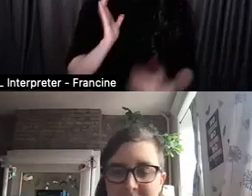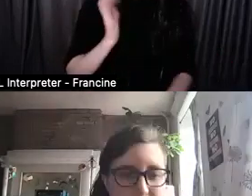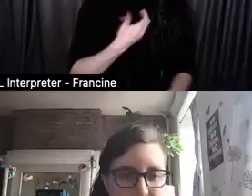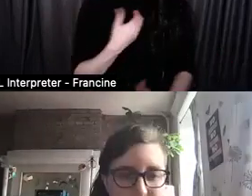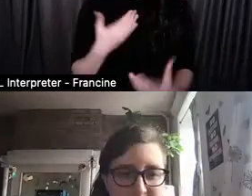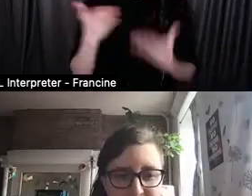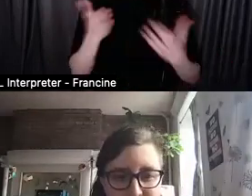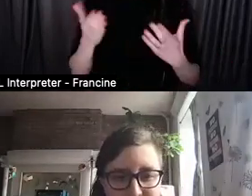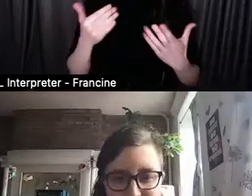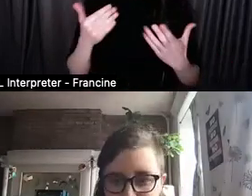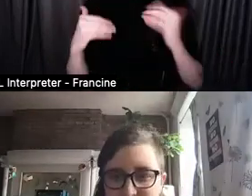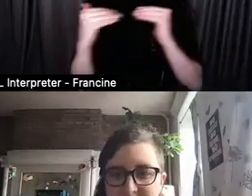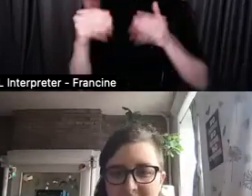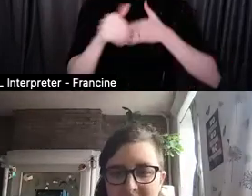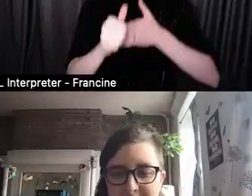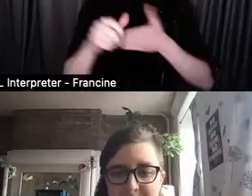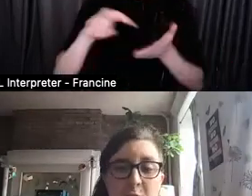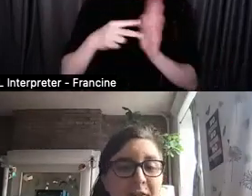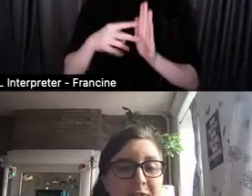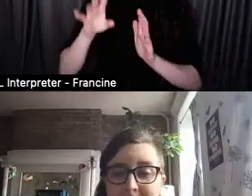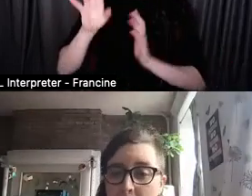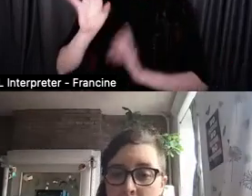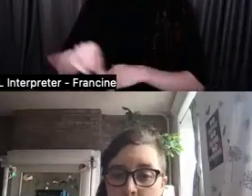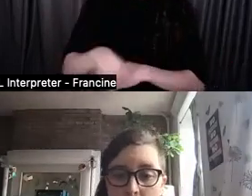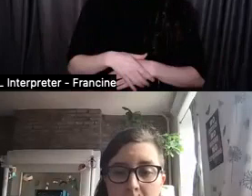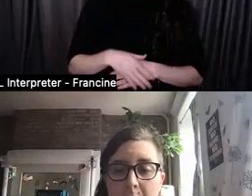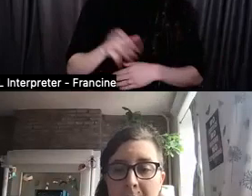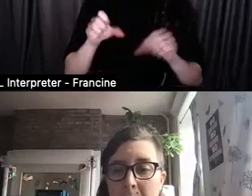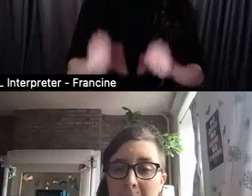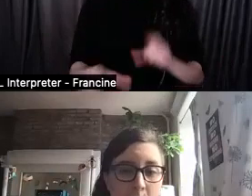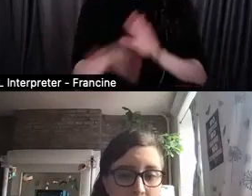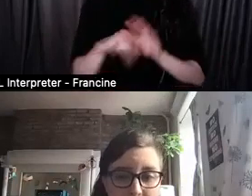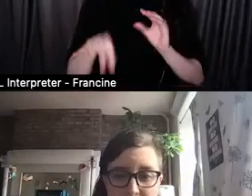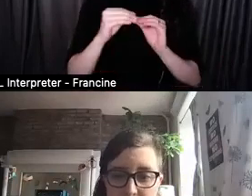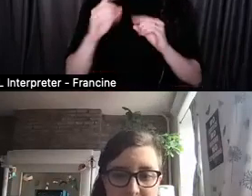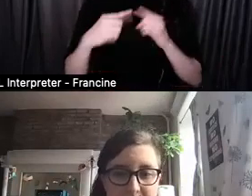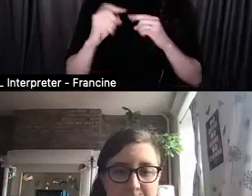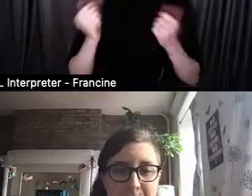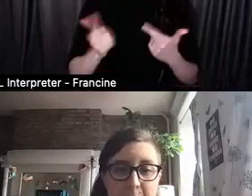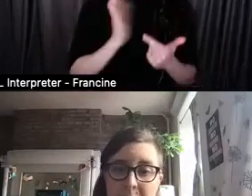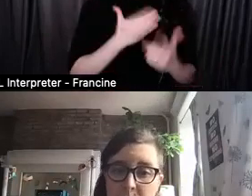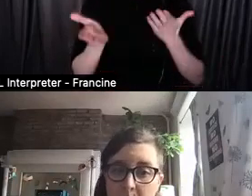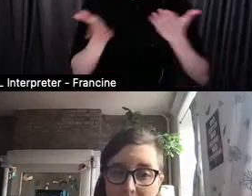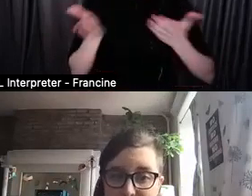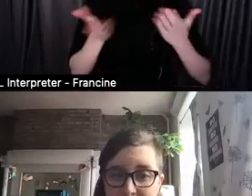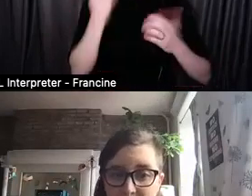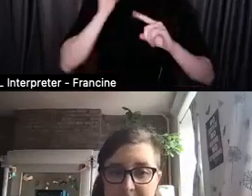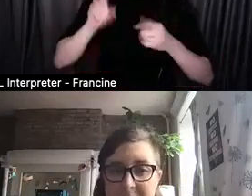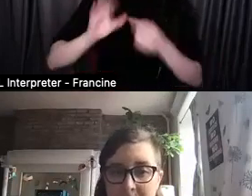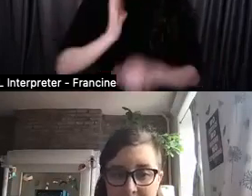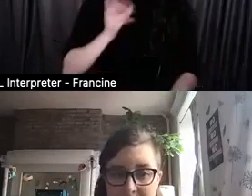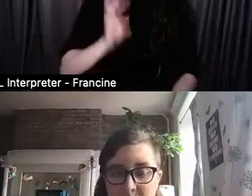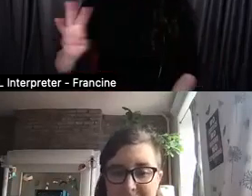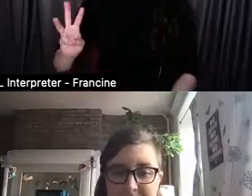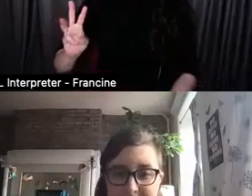that's kind of what we're referring to. You can find out more about all of our services by going to our website, which is